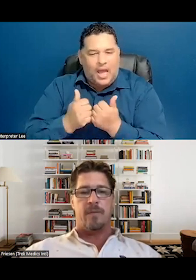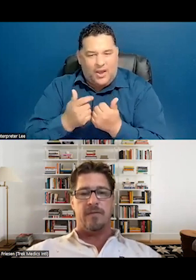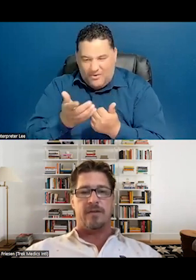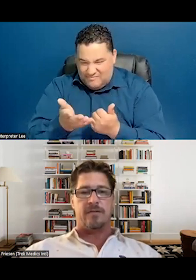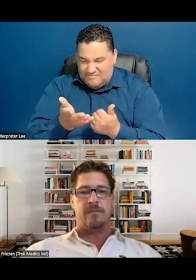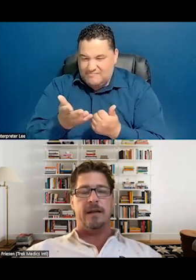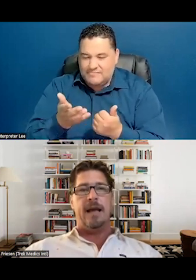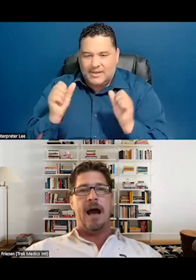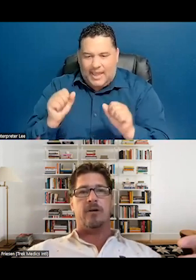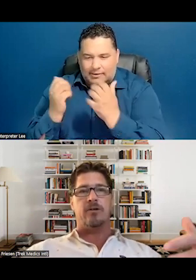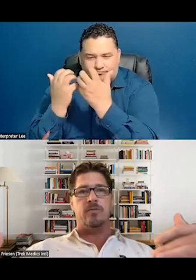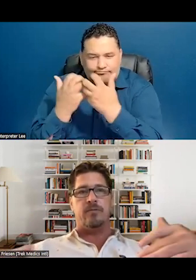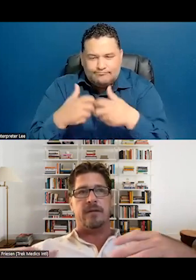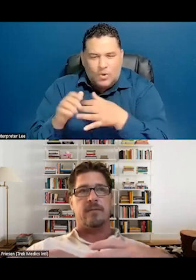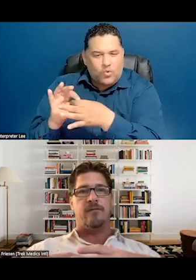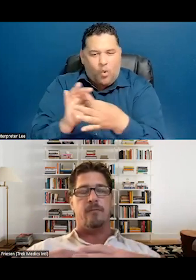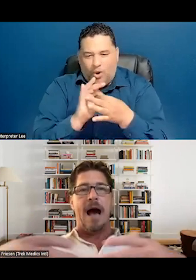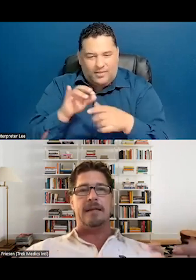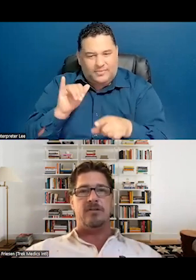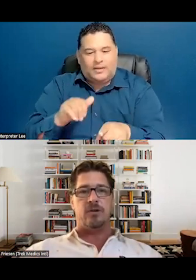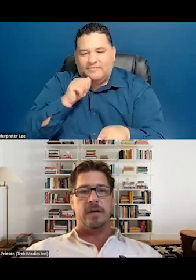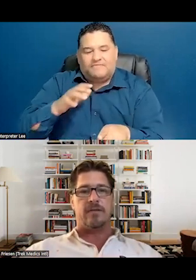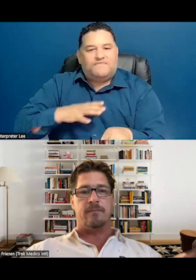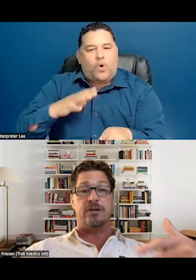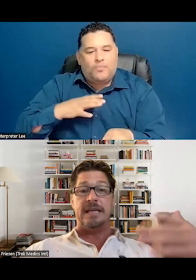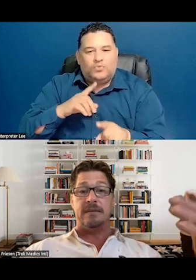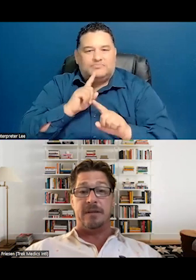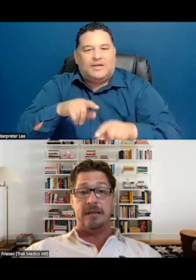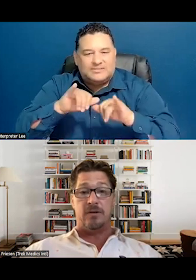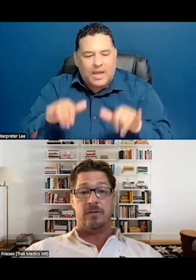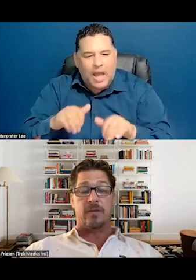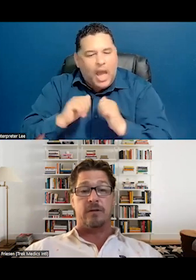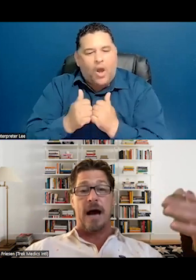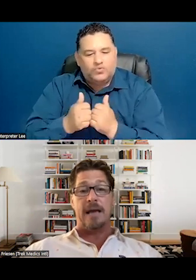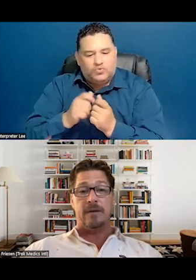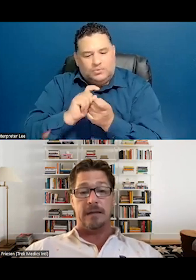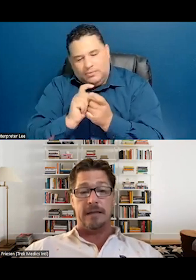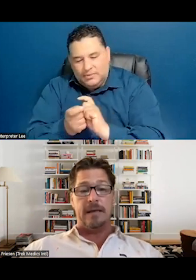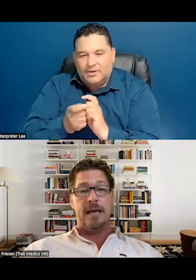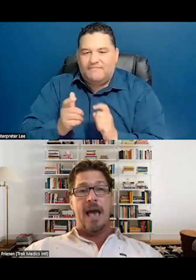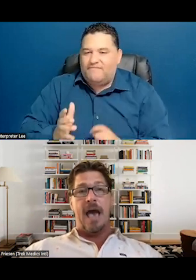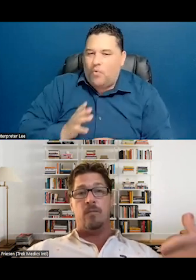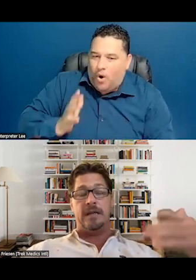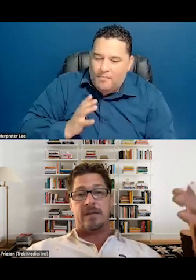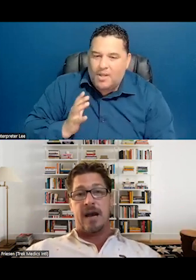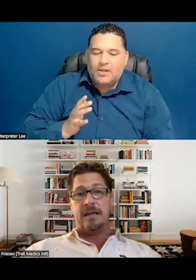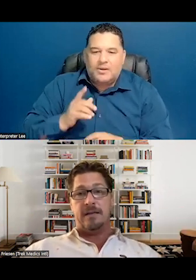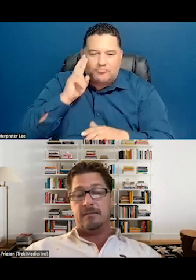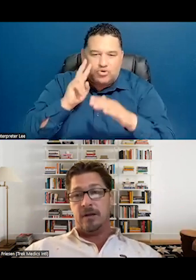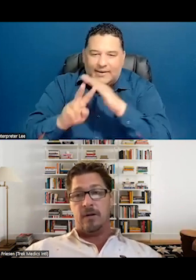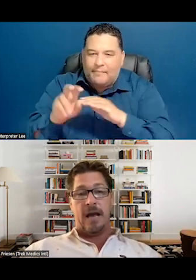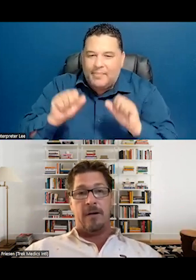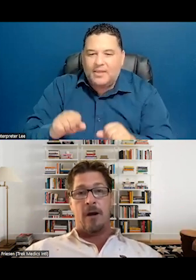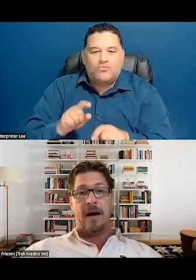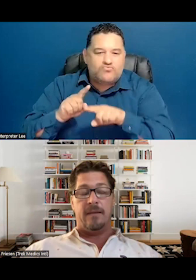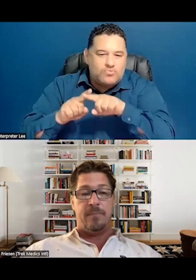informal response system, right? How could you bring some formality to it, some predictability to it, some reliability? And we decided,